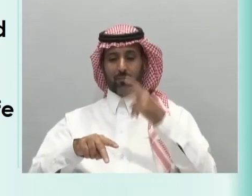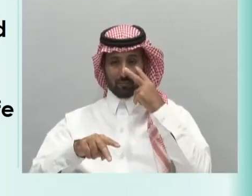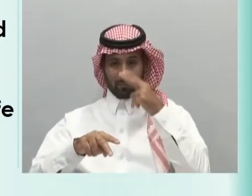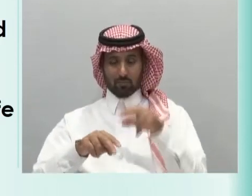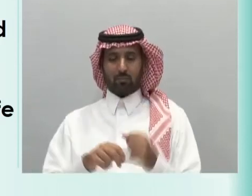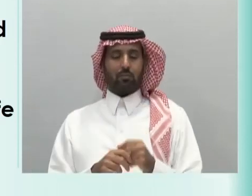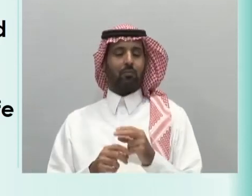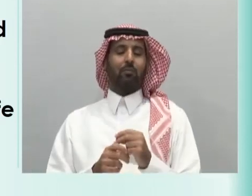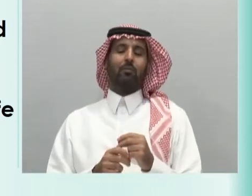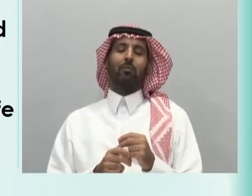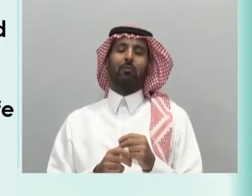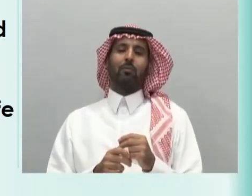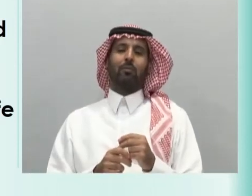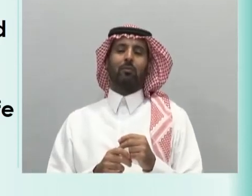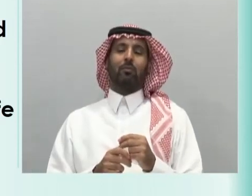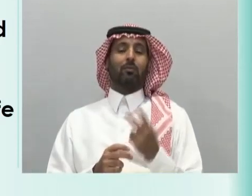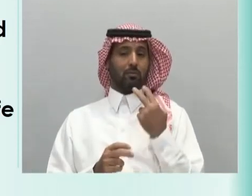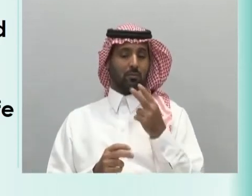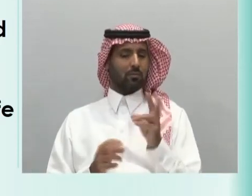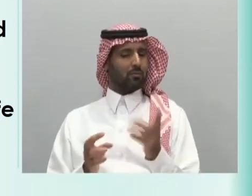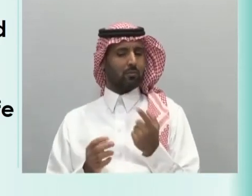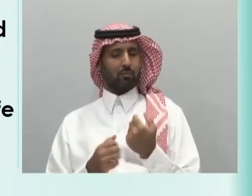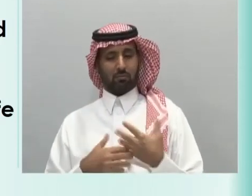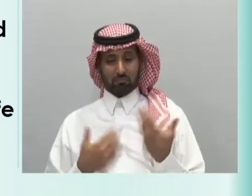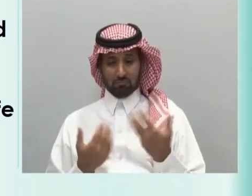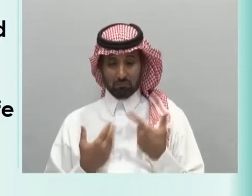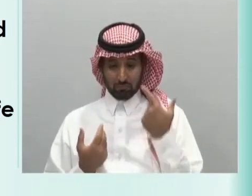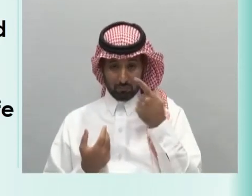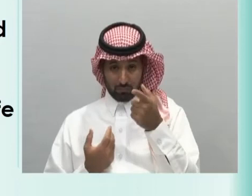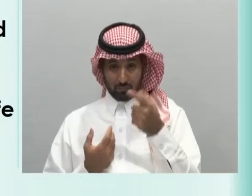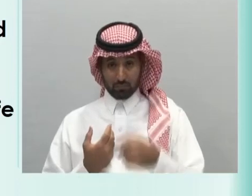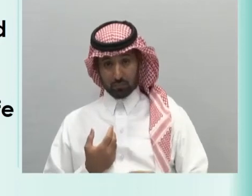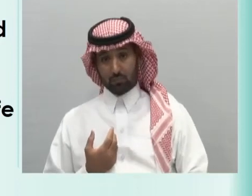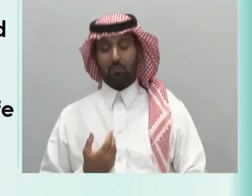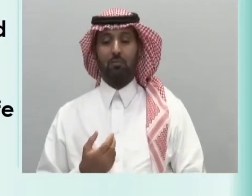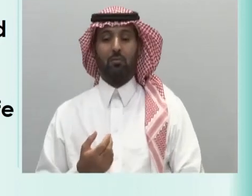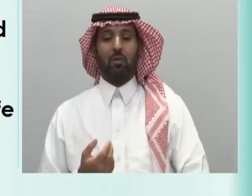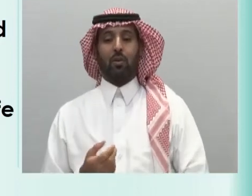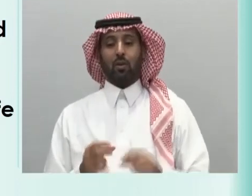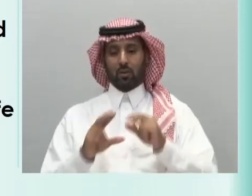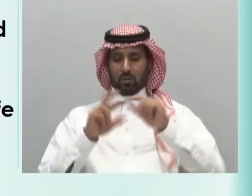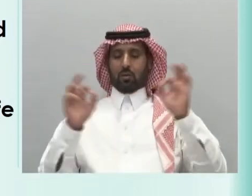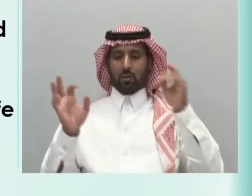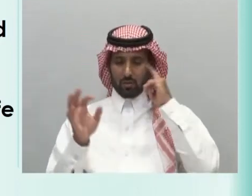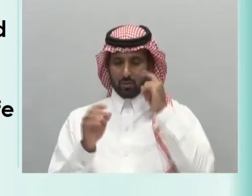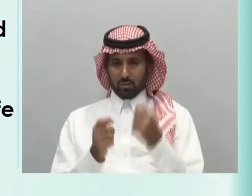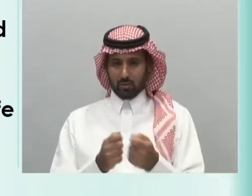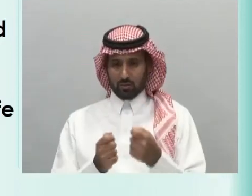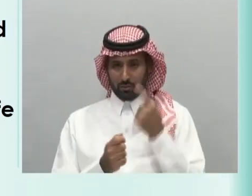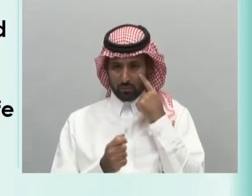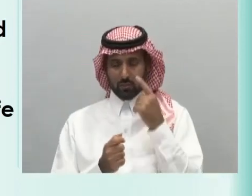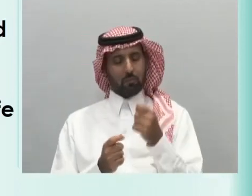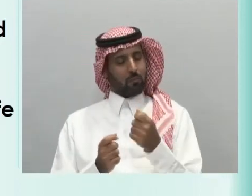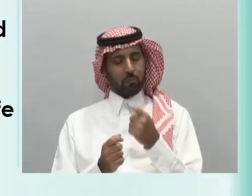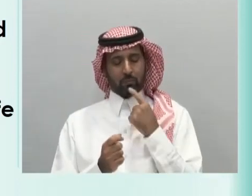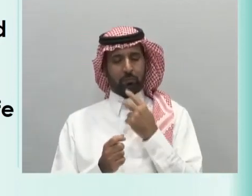be activity. Should be what? Yes, should be commercial. So he doesn't want people to pay